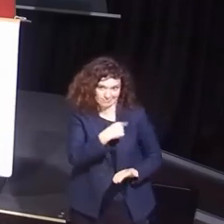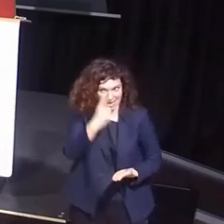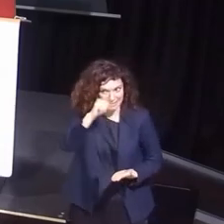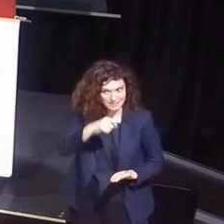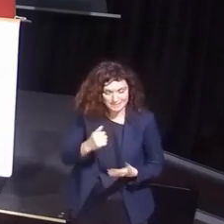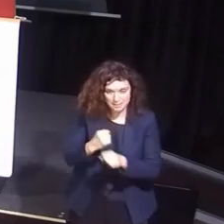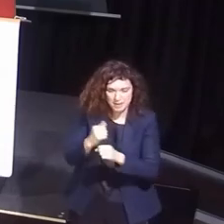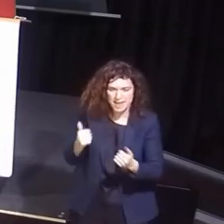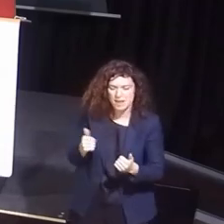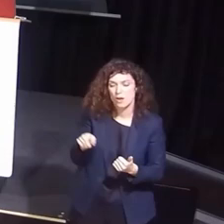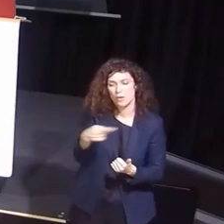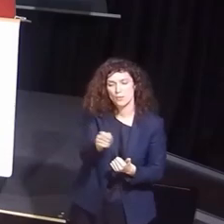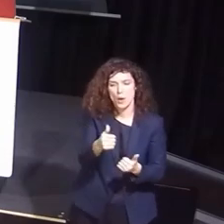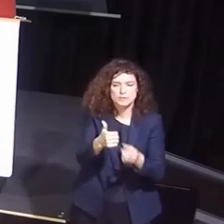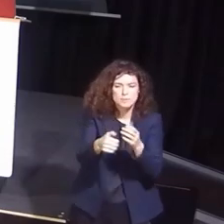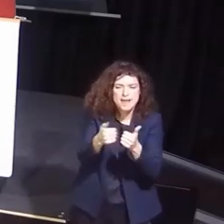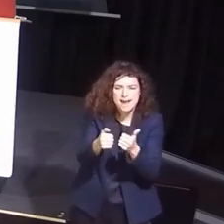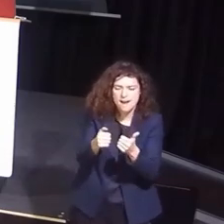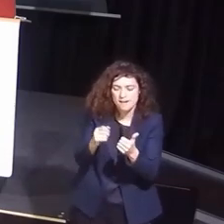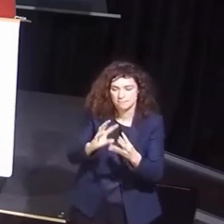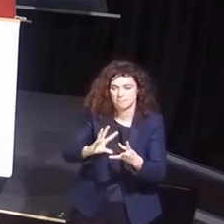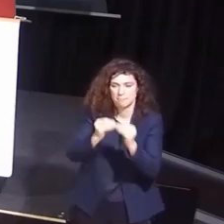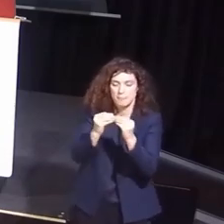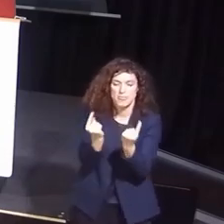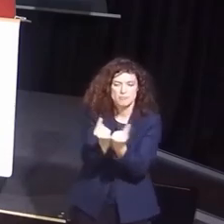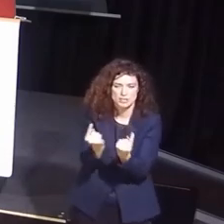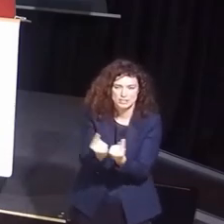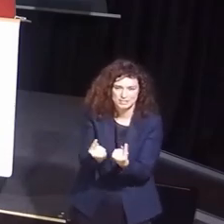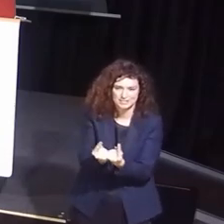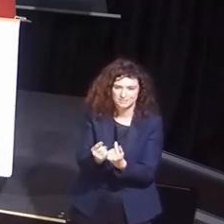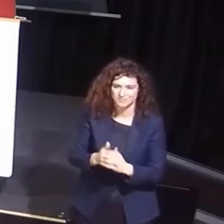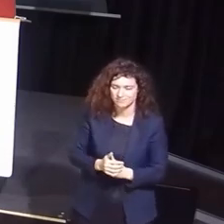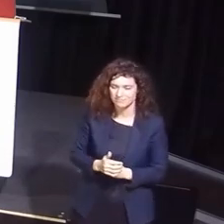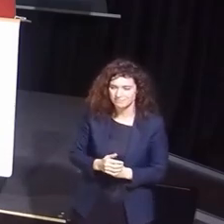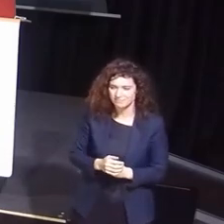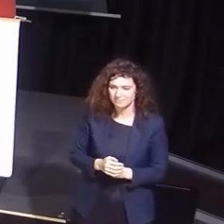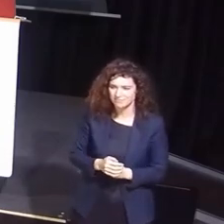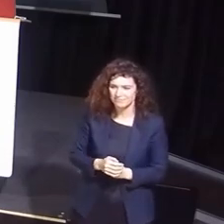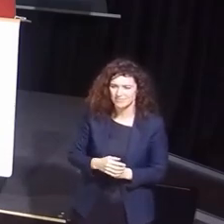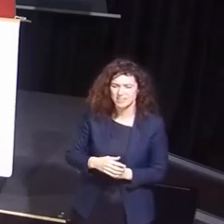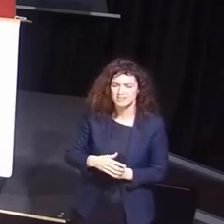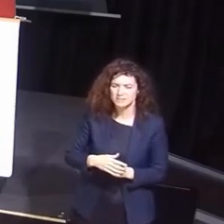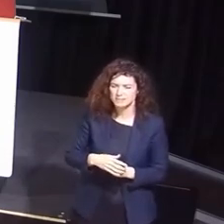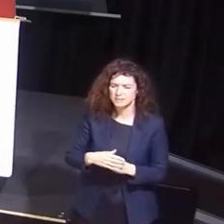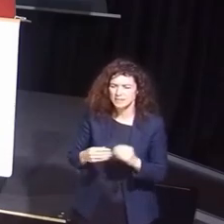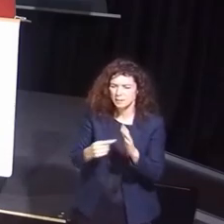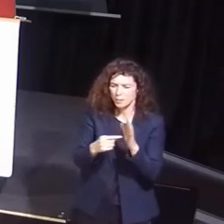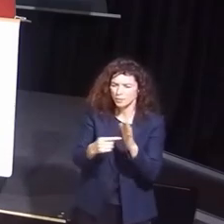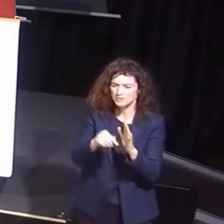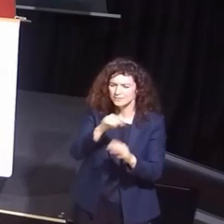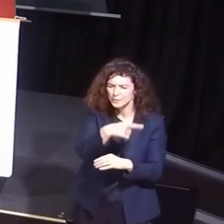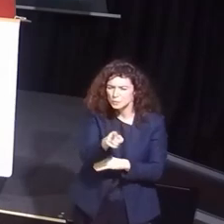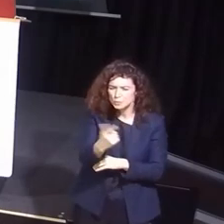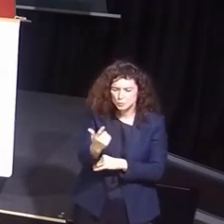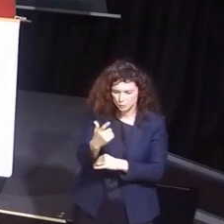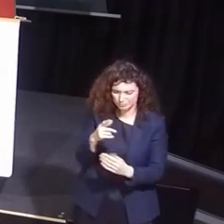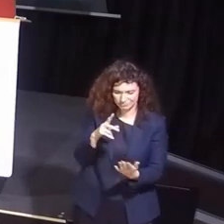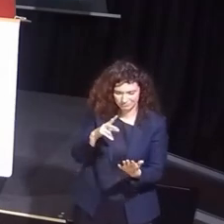research project, and it was like hugely successful, so please come talk to me about it, because I really want the whole industry to take that idea and just steal it